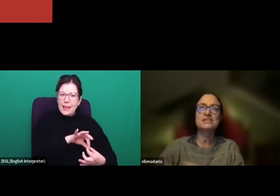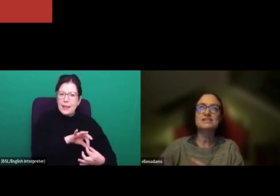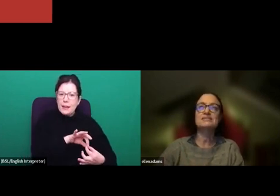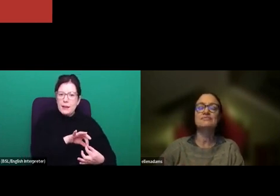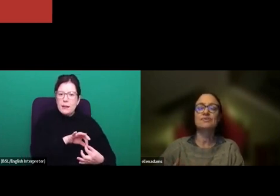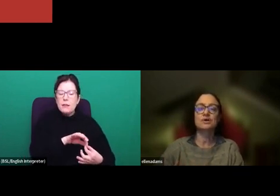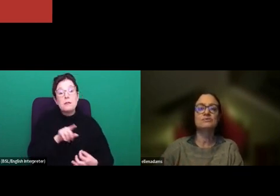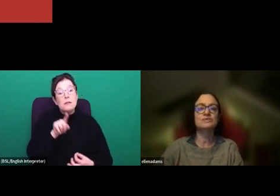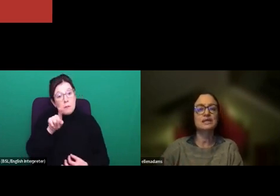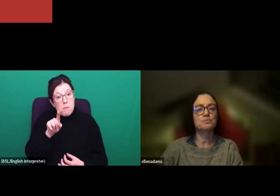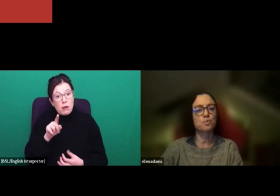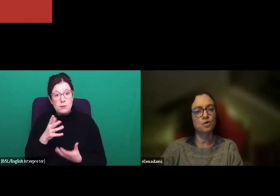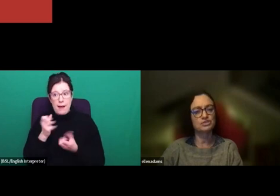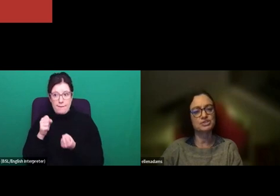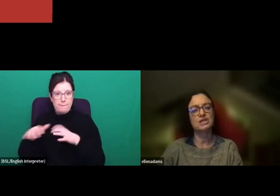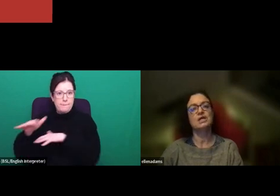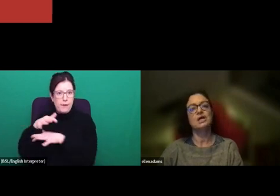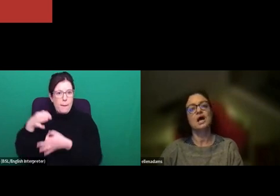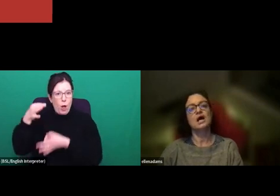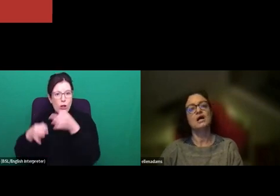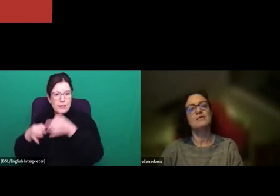there are politics involved in